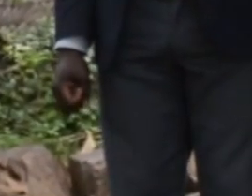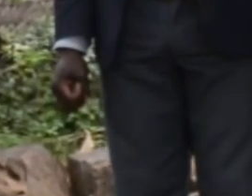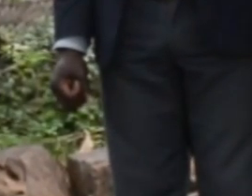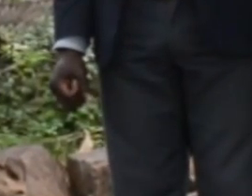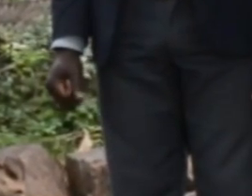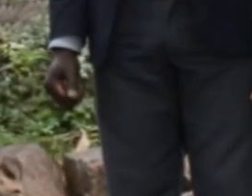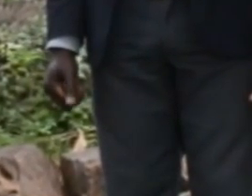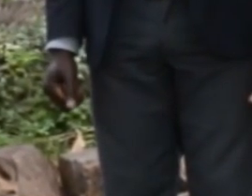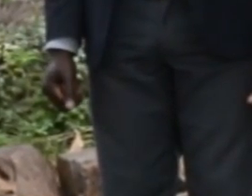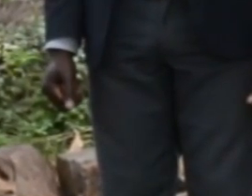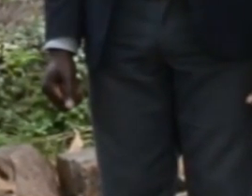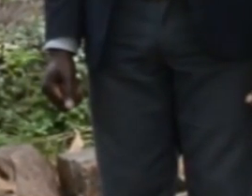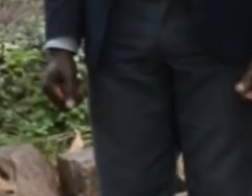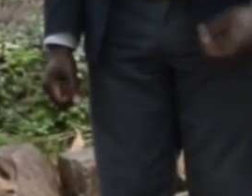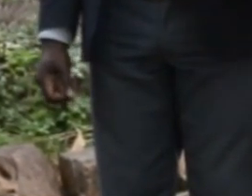forevermore.